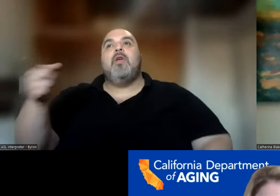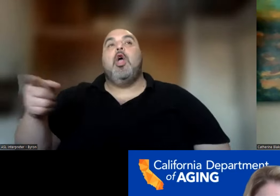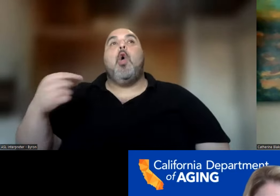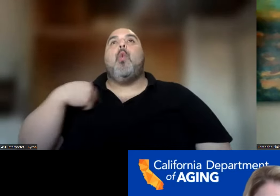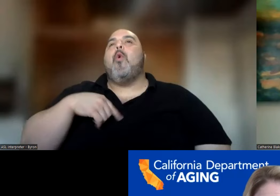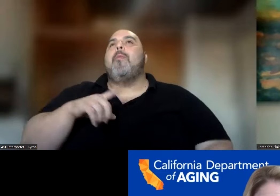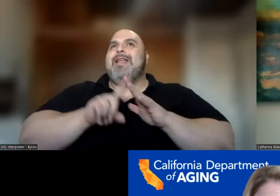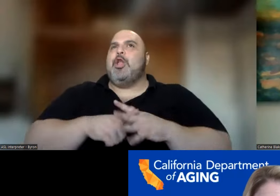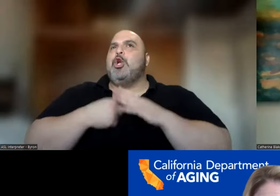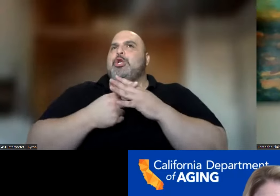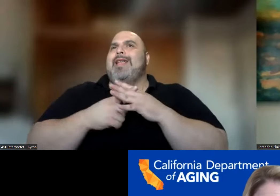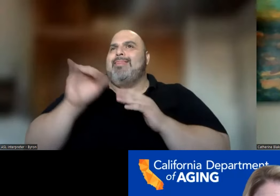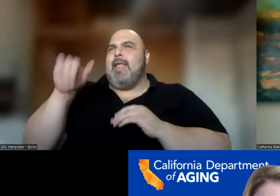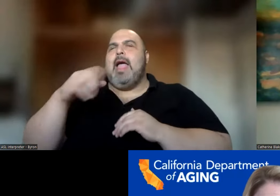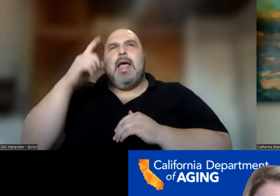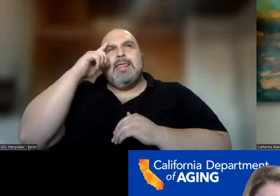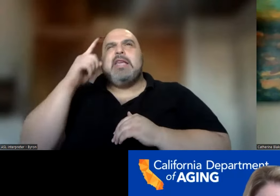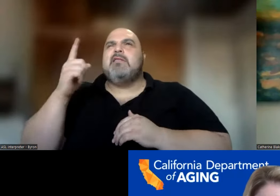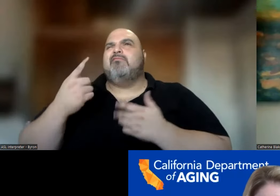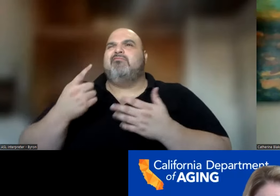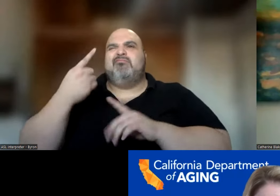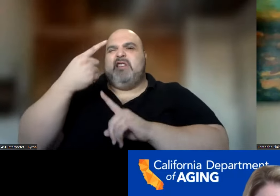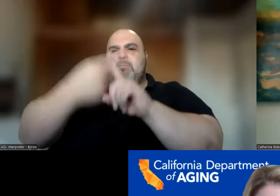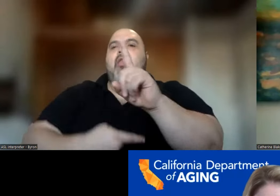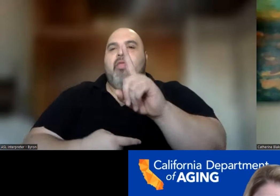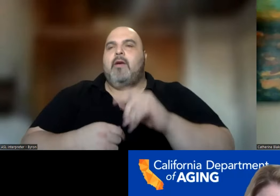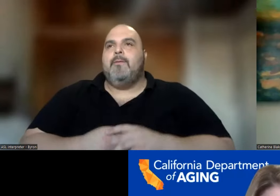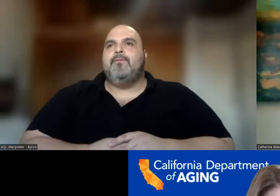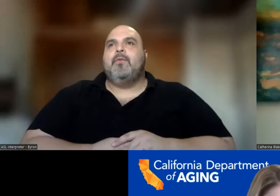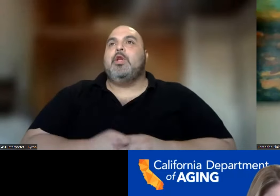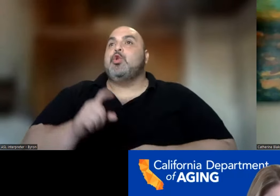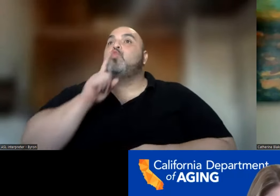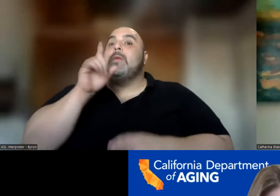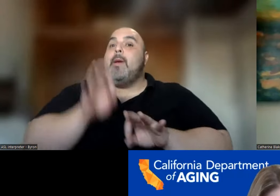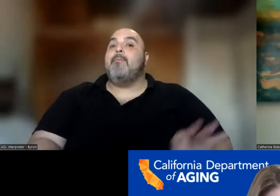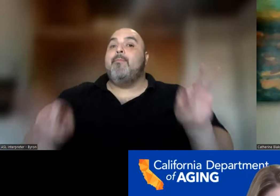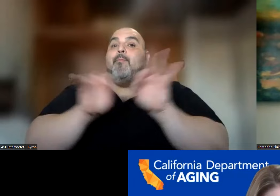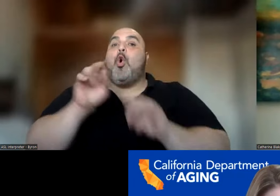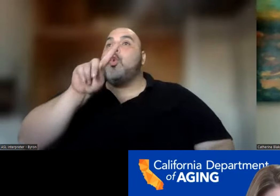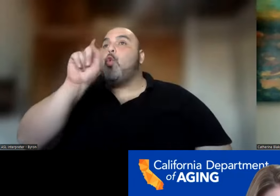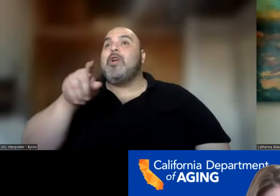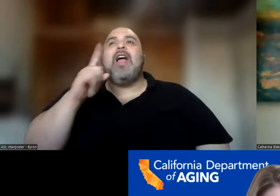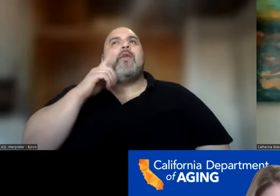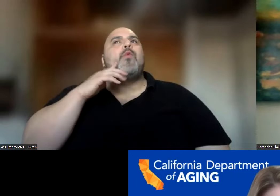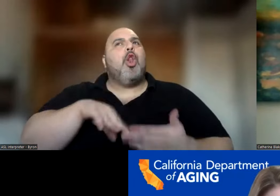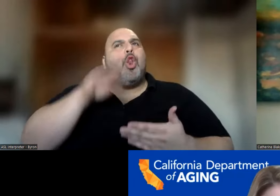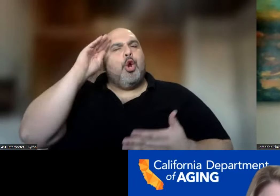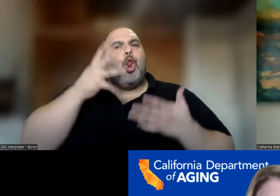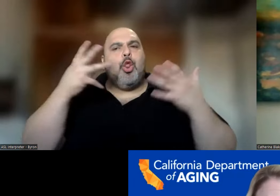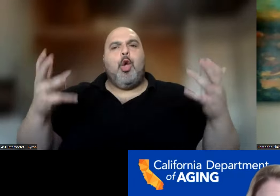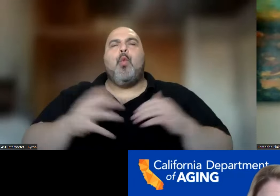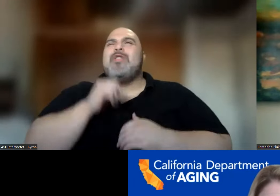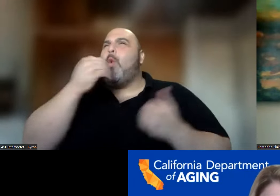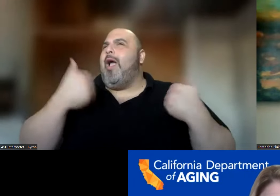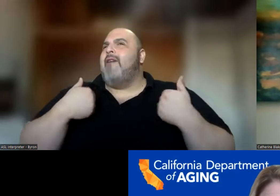launching that effort, I think, within the next month. So it's a really important question. I think we're going to learn a lot because we don't have